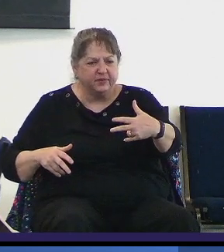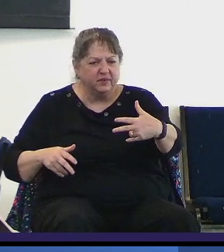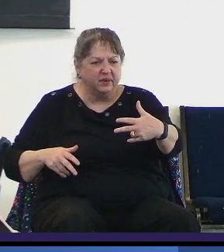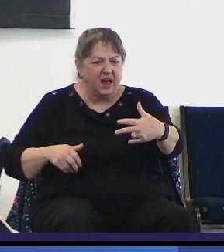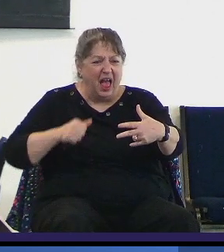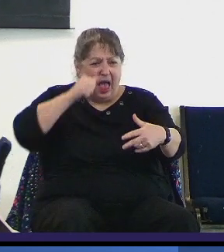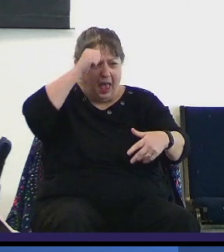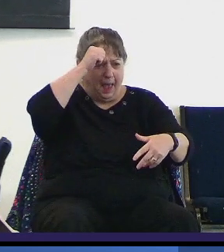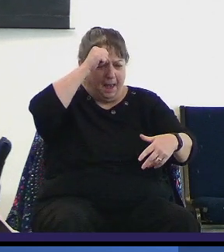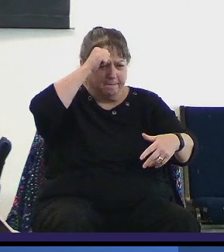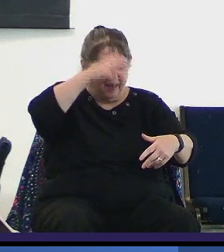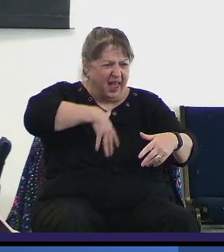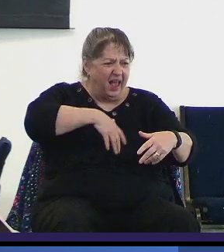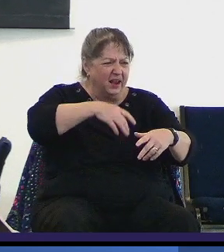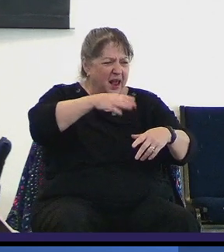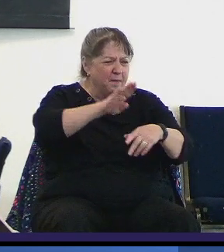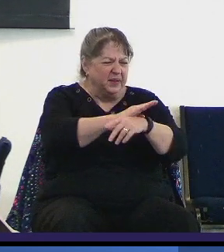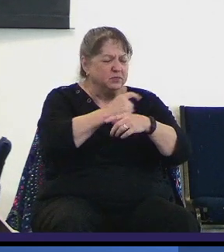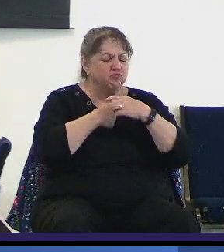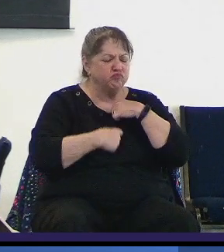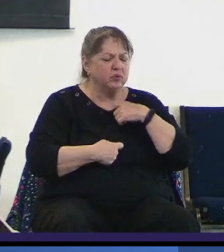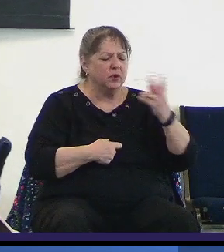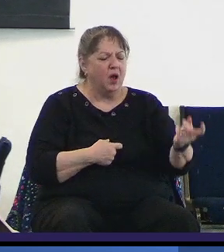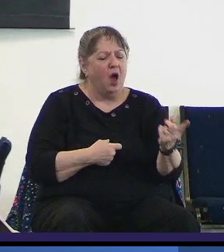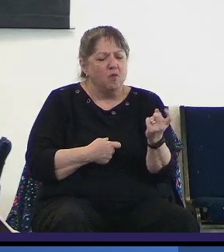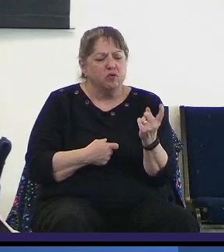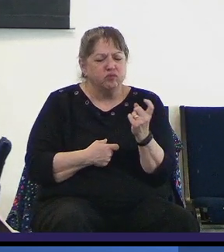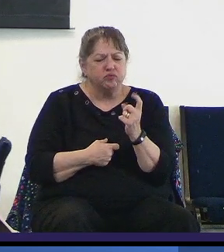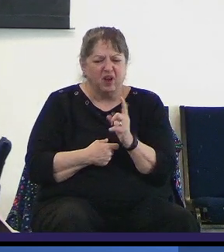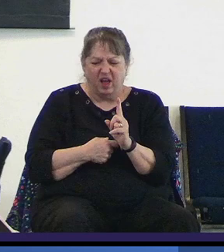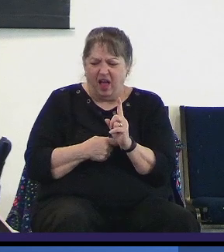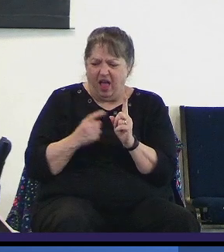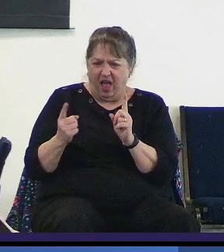had swung himself from the train and